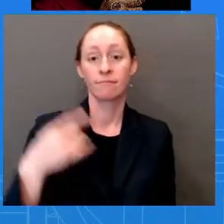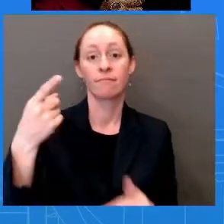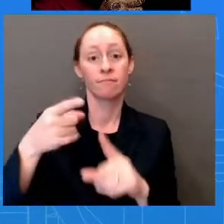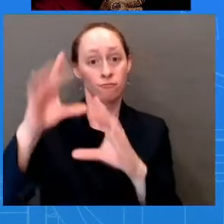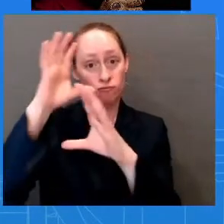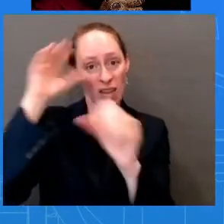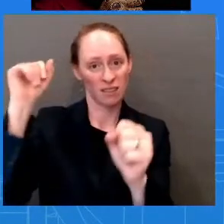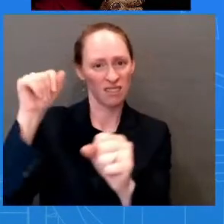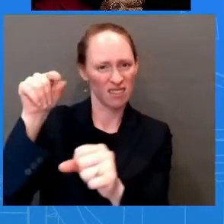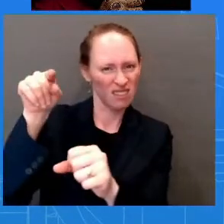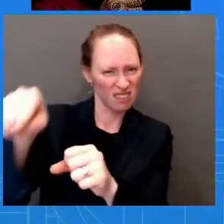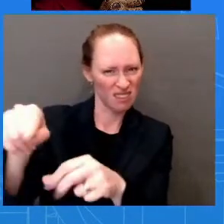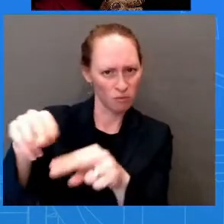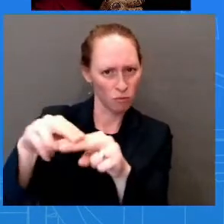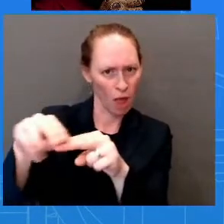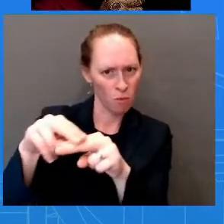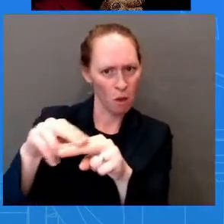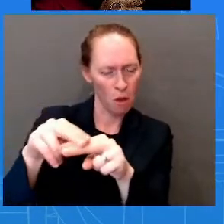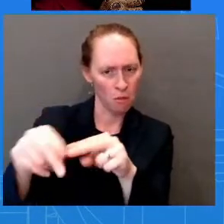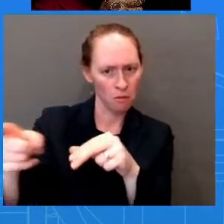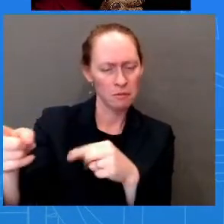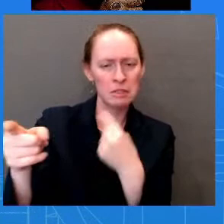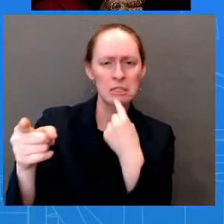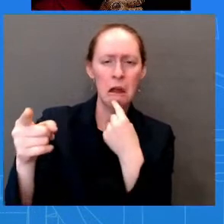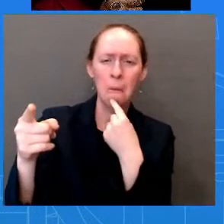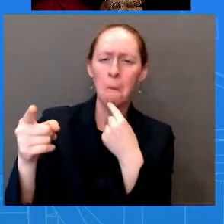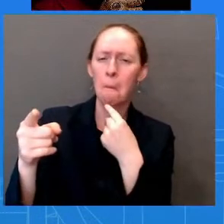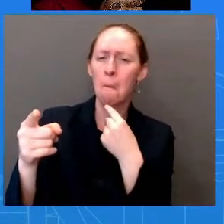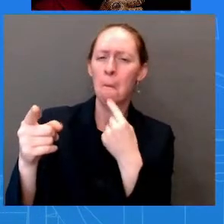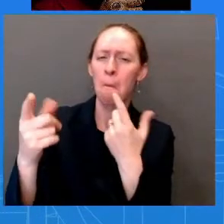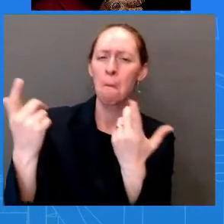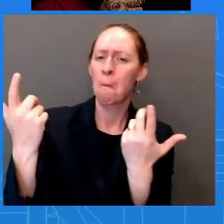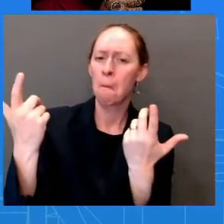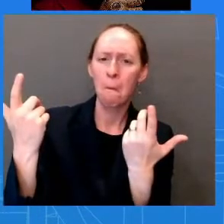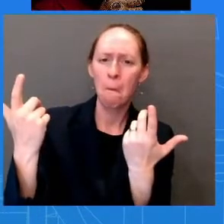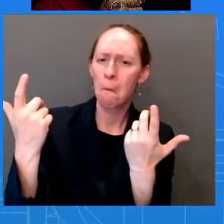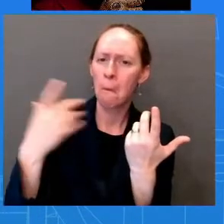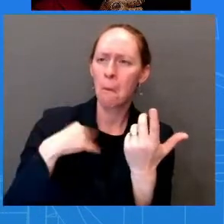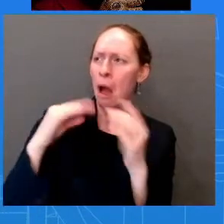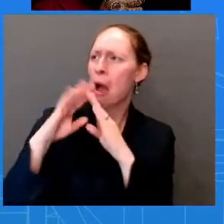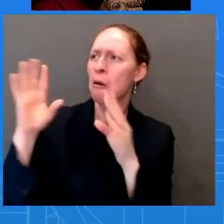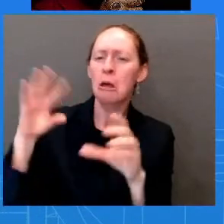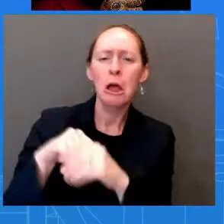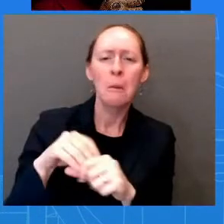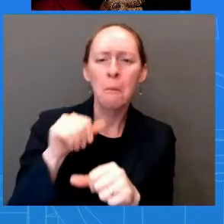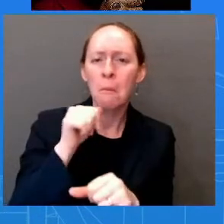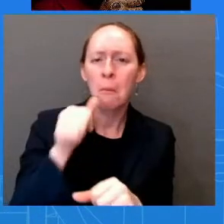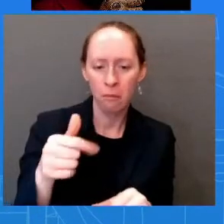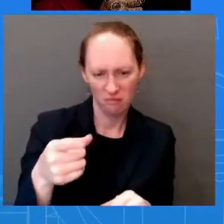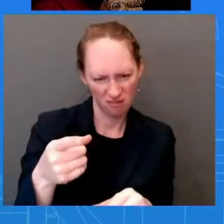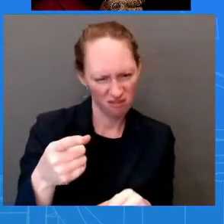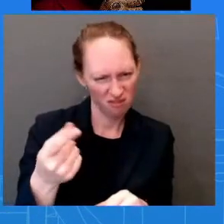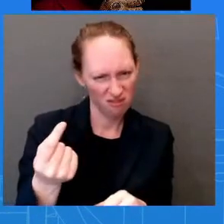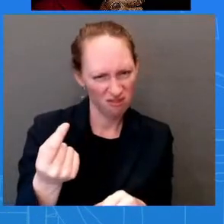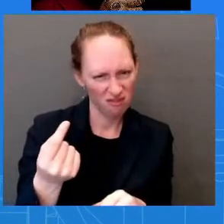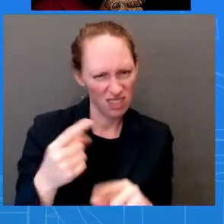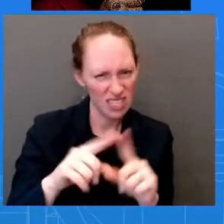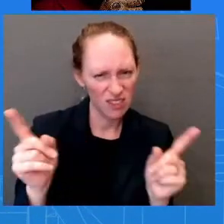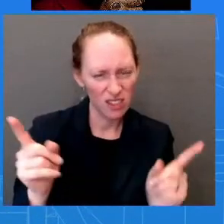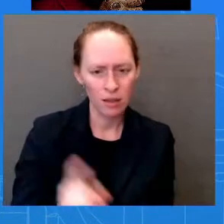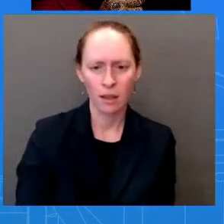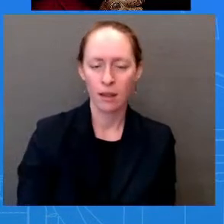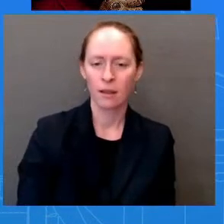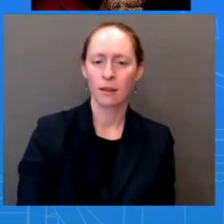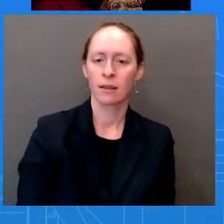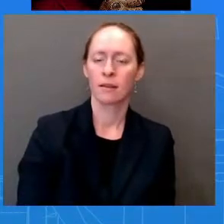Can you explain what's different this time around? You keep pointing to the fact that it's the best option is for the parties to resolve this themselves. Is that